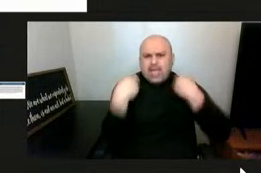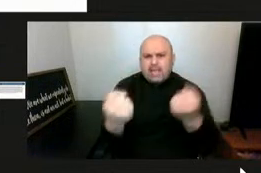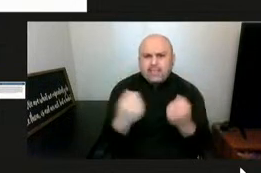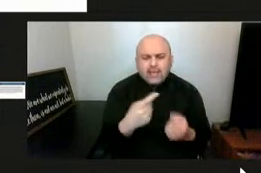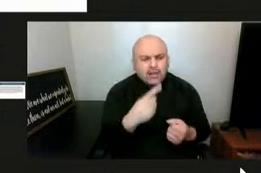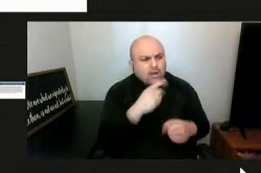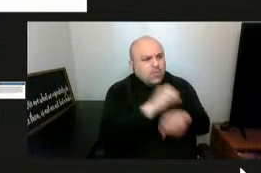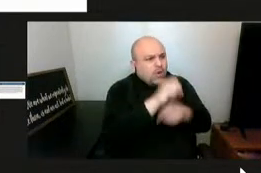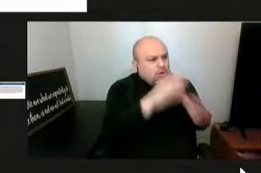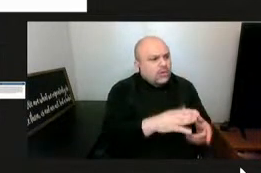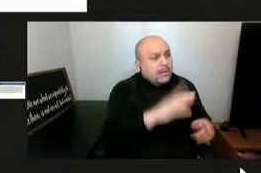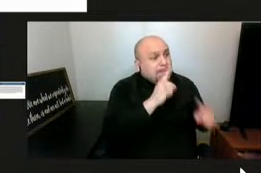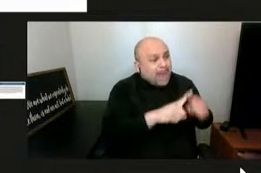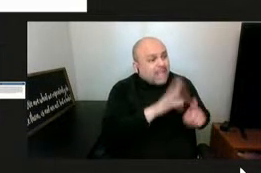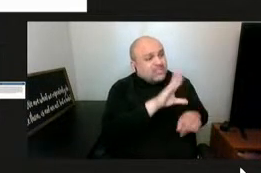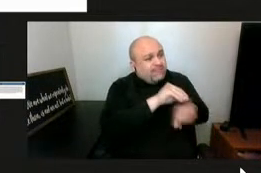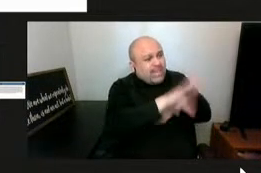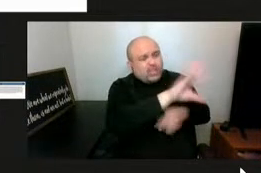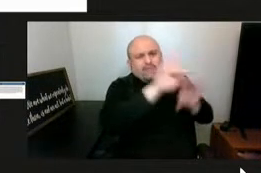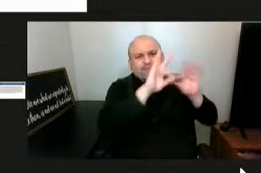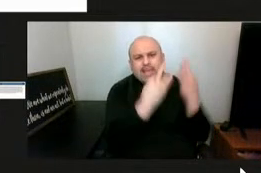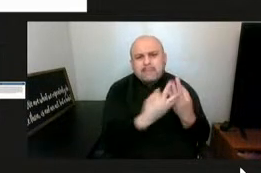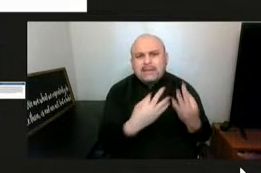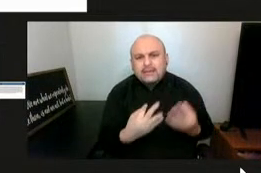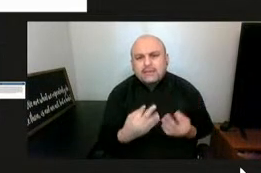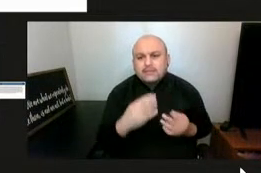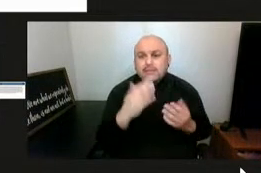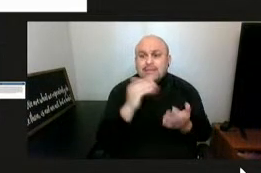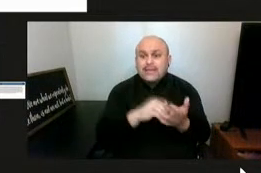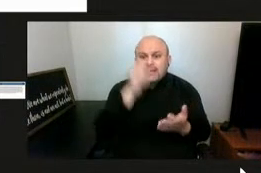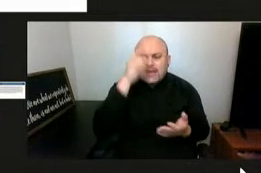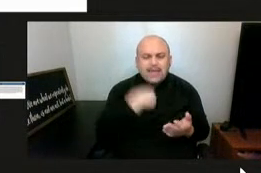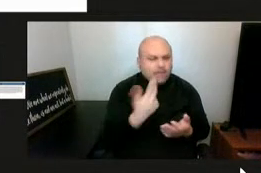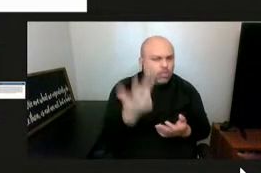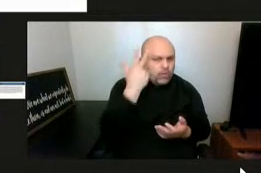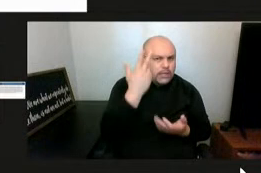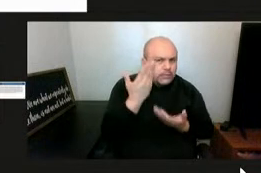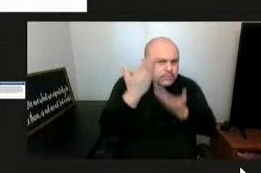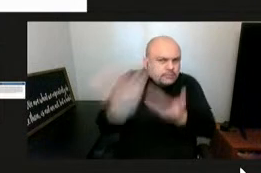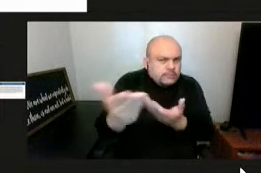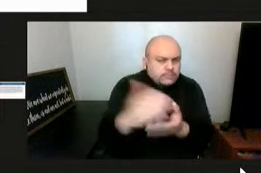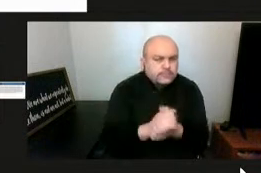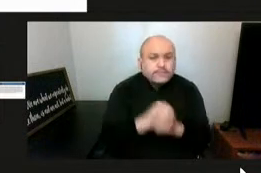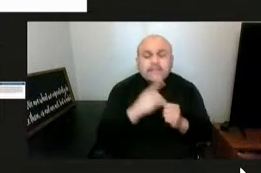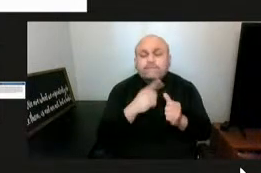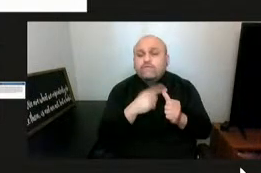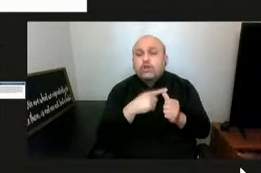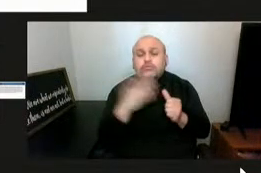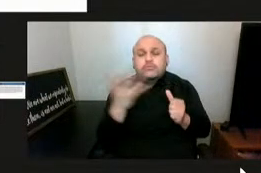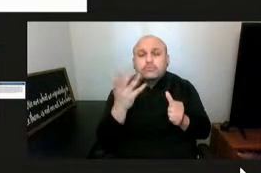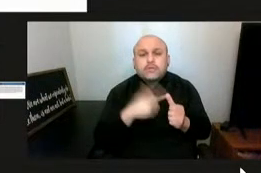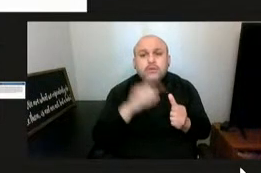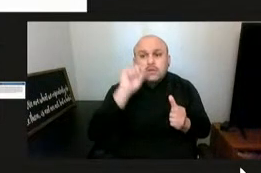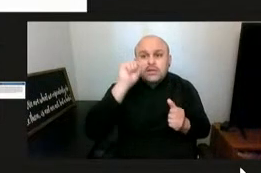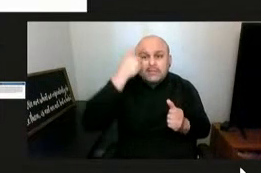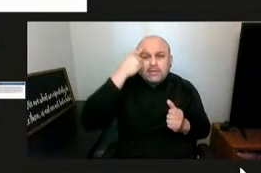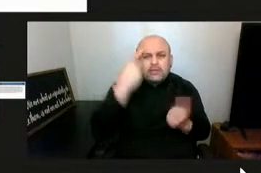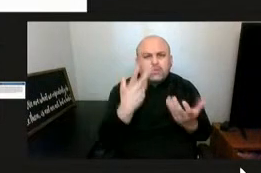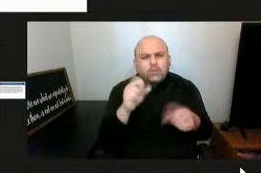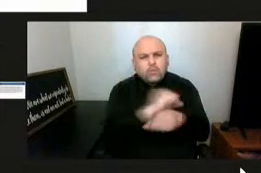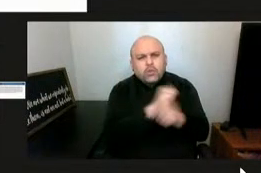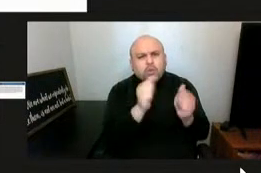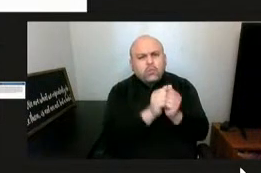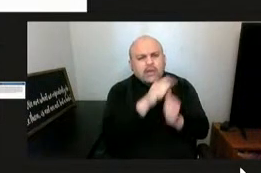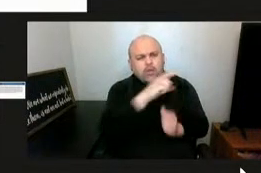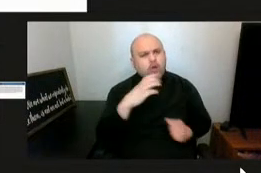their families. Here again, we have 3 recommendations. The first is the government to work with Congress to